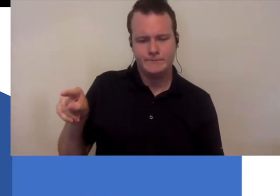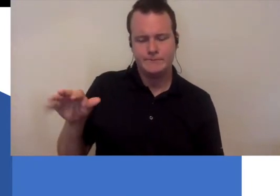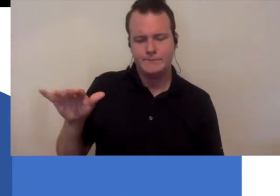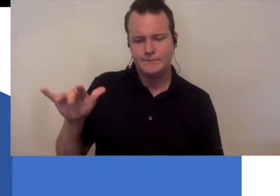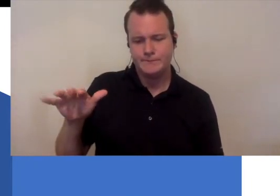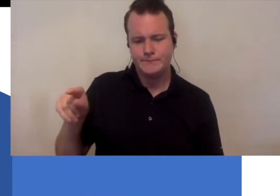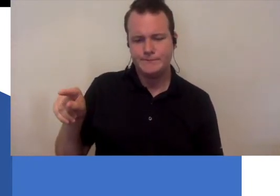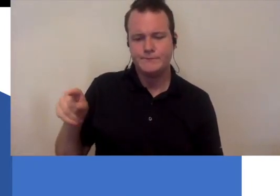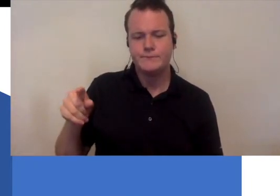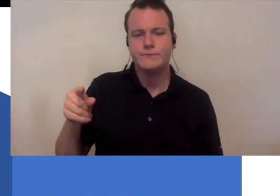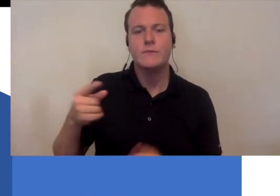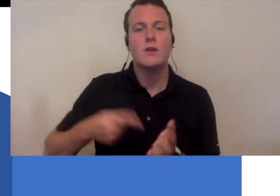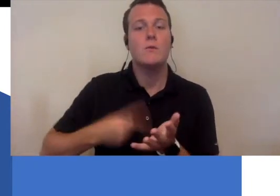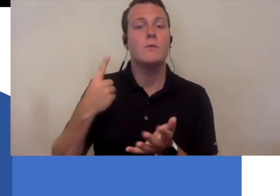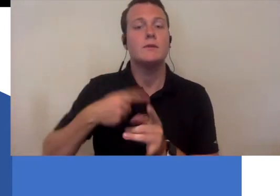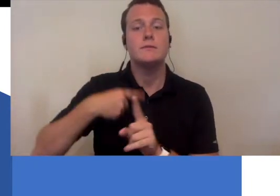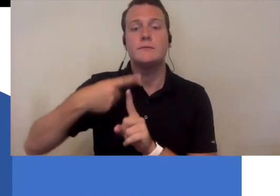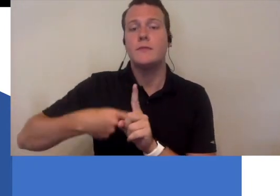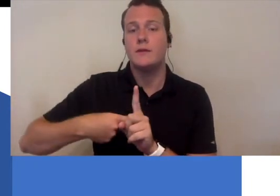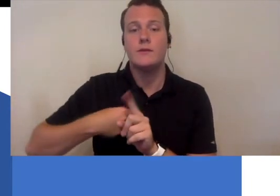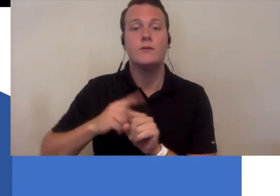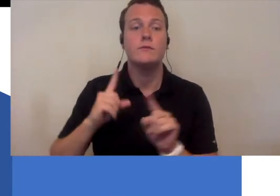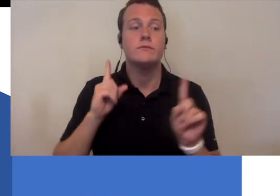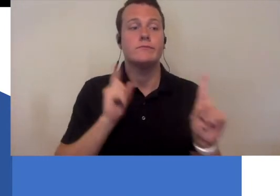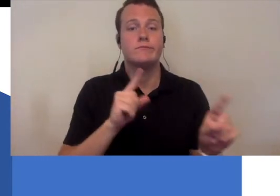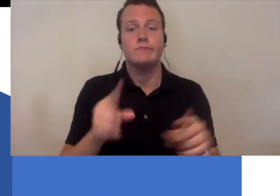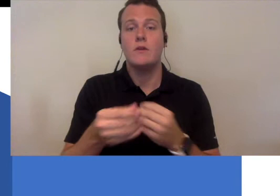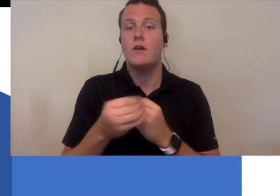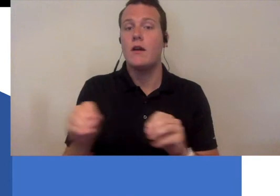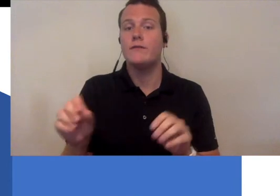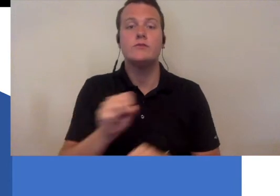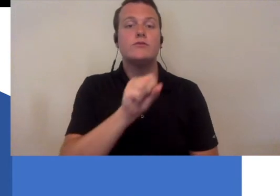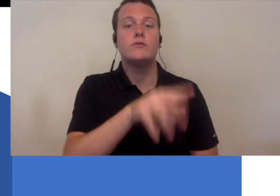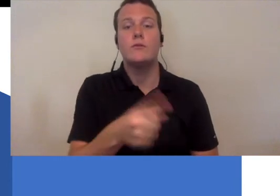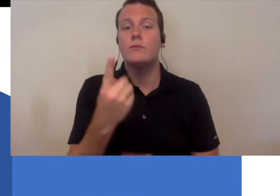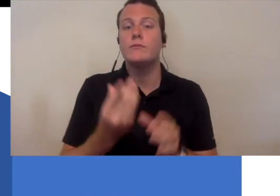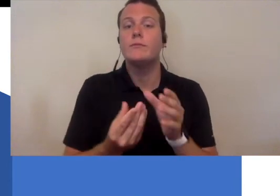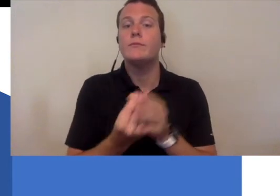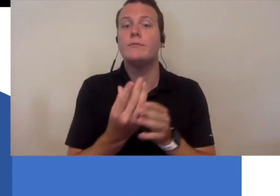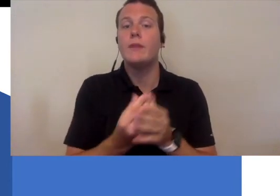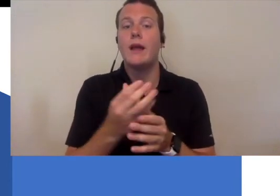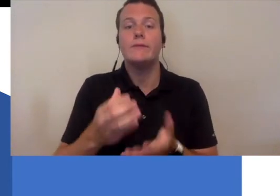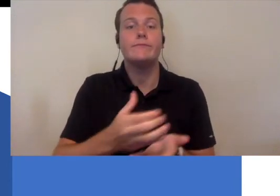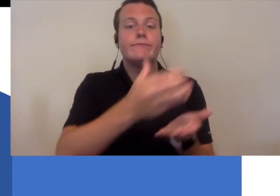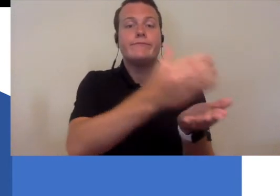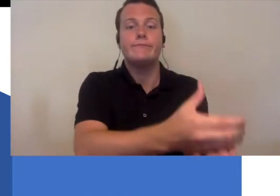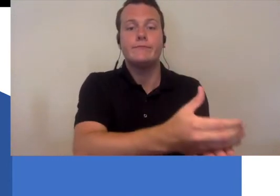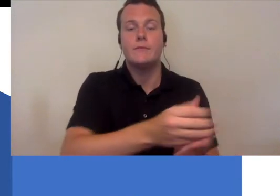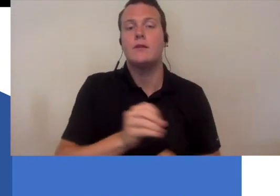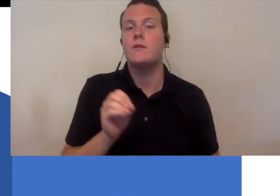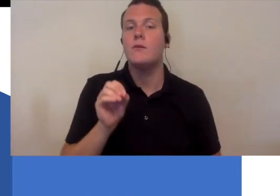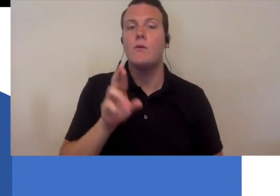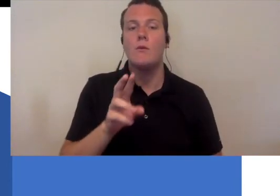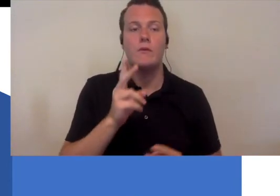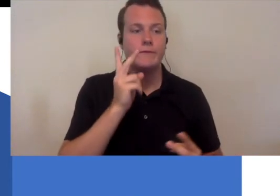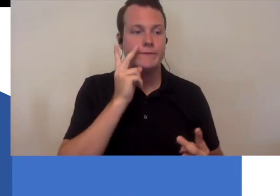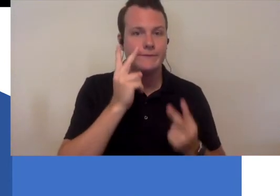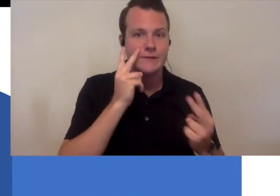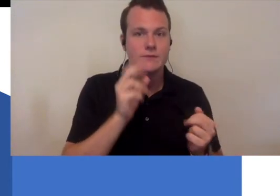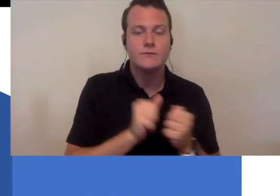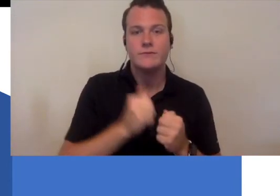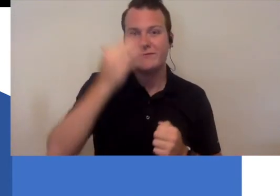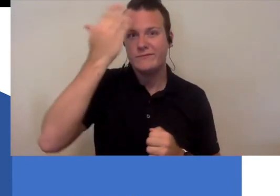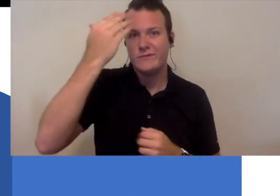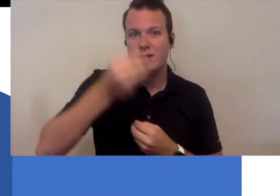know once a month goes to different offices and drops just a plant off, or visits with